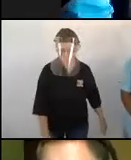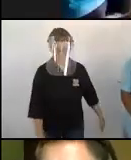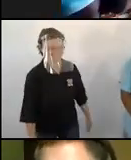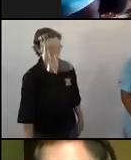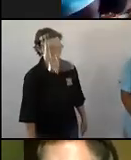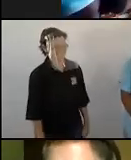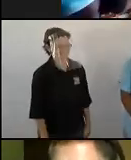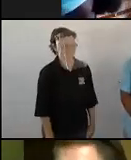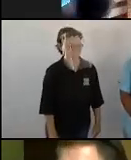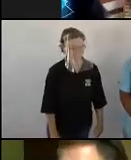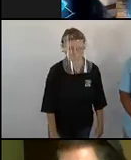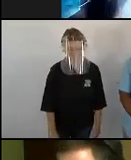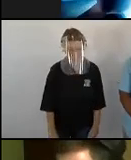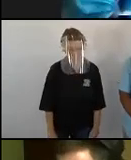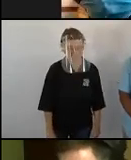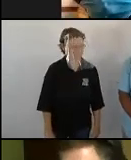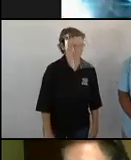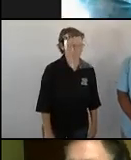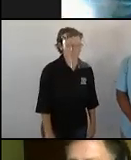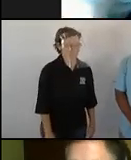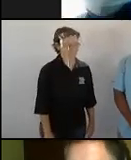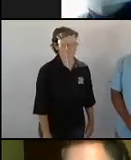Ah, there we go.